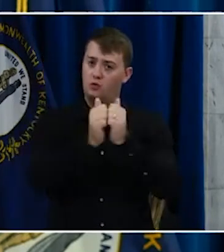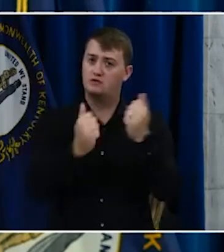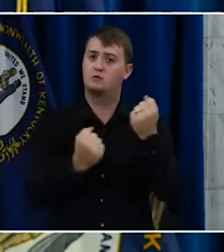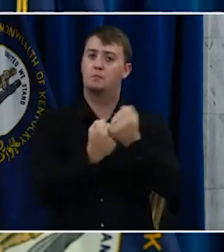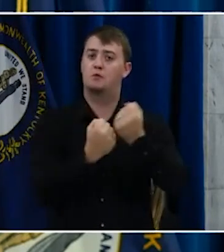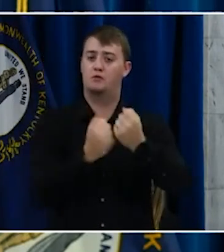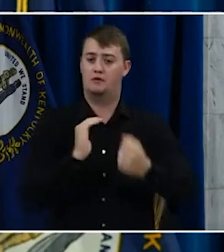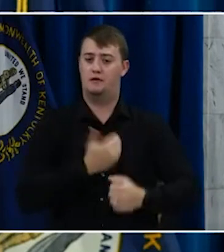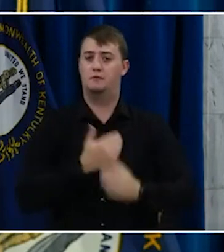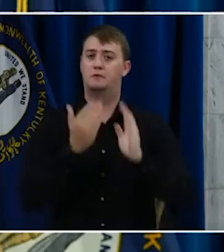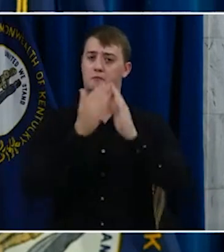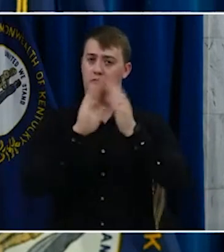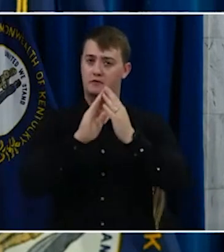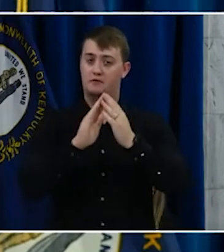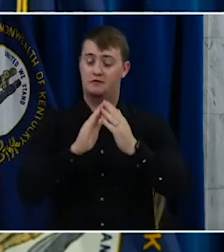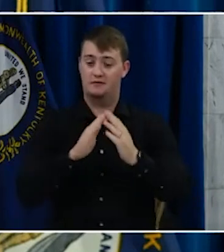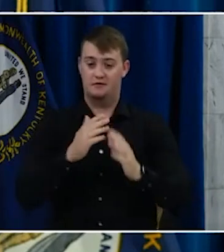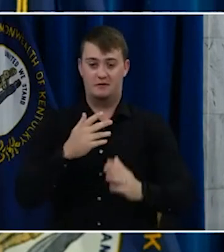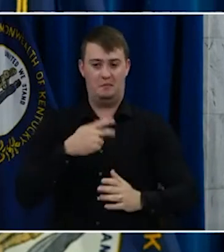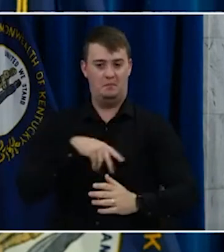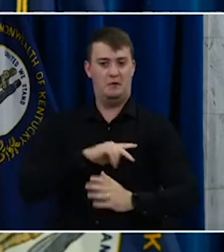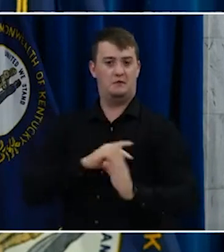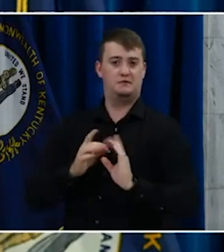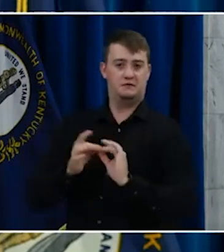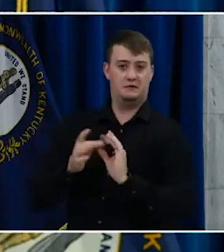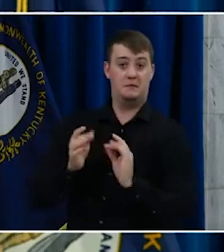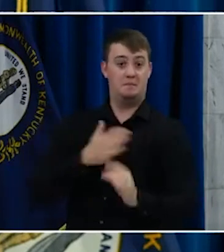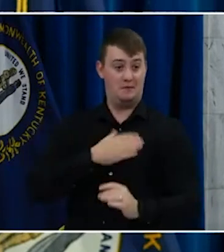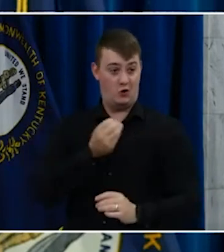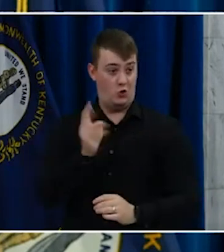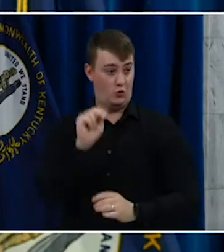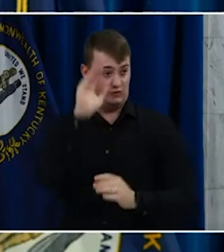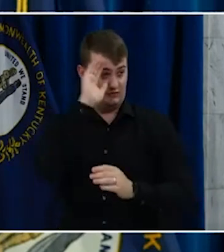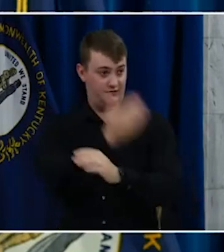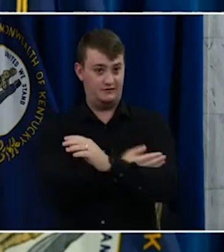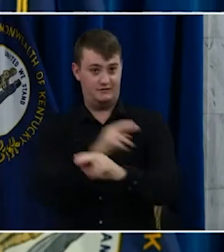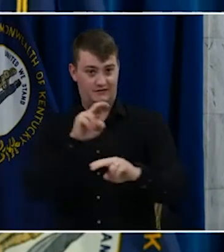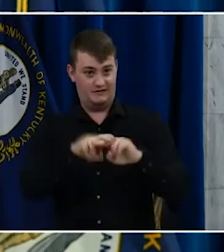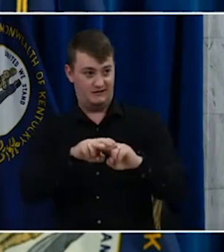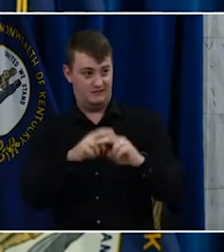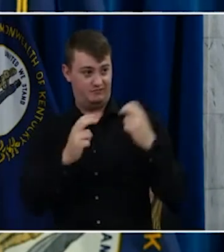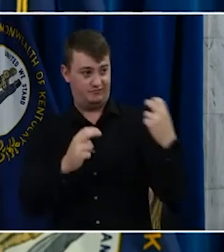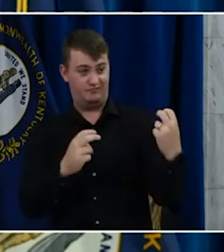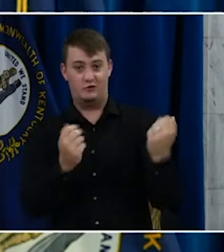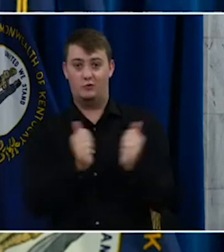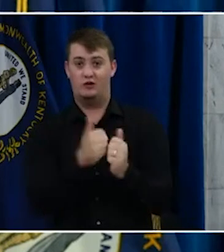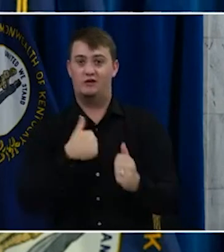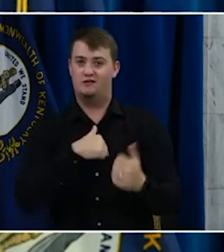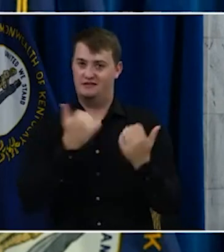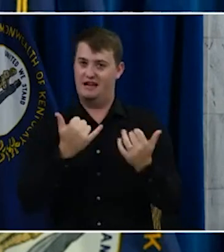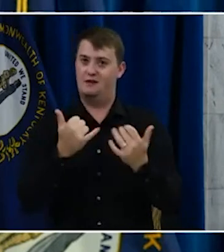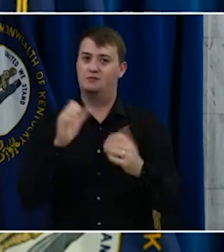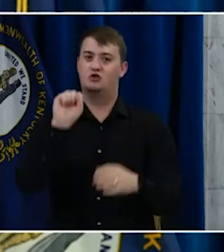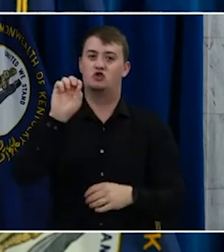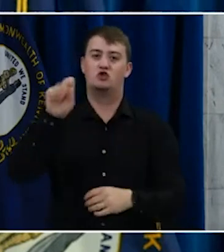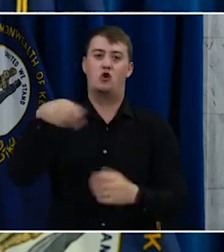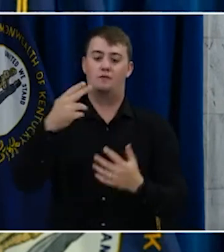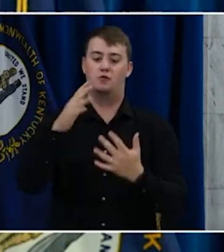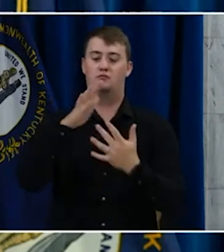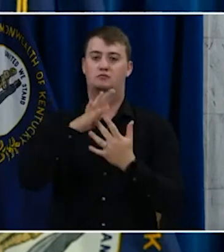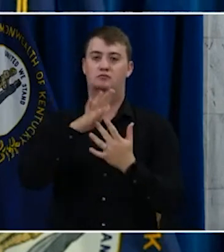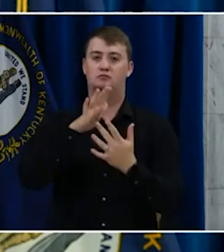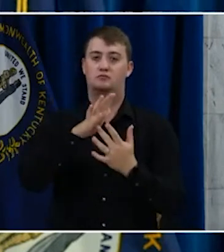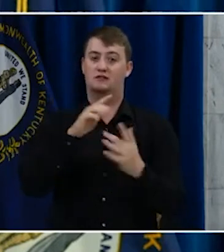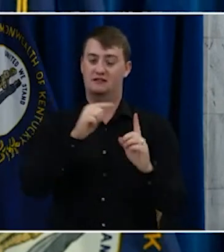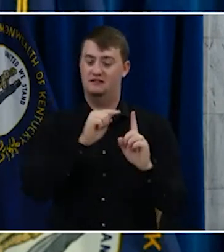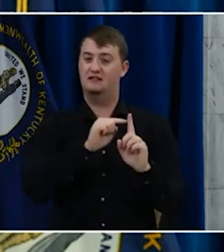support of our community. And just on a personal note, my own son, who's sitting here with us today, who's currently a sophomore, he had